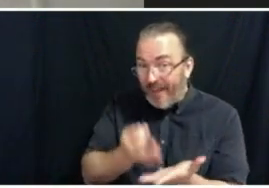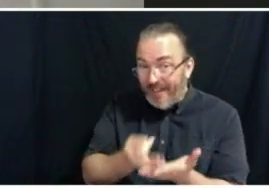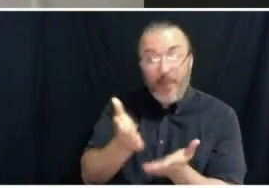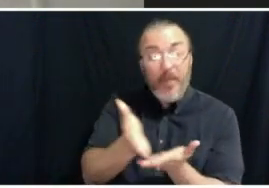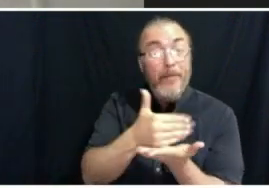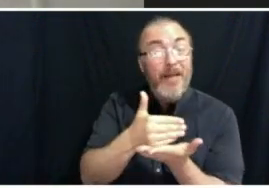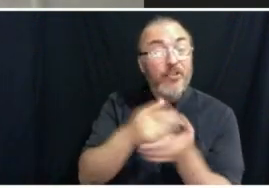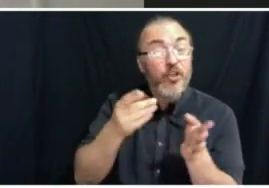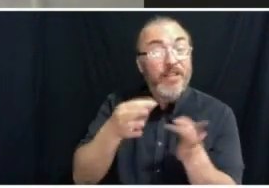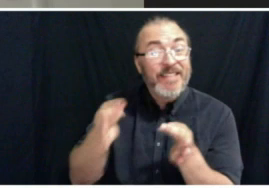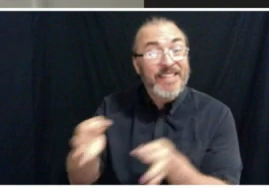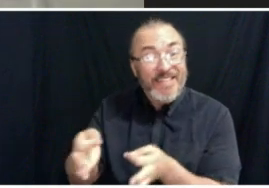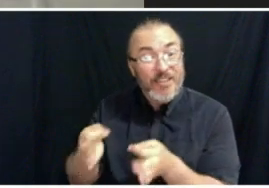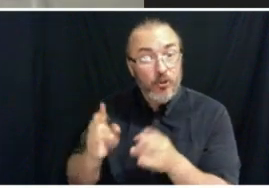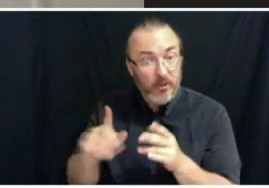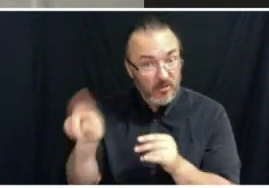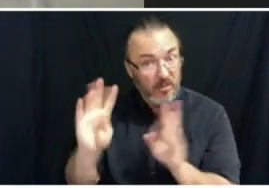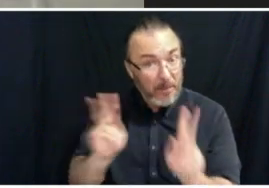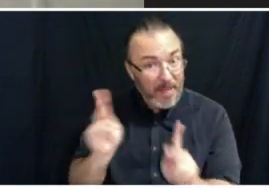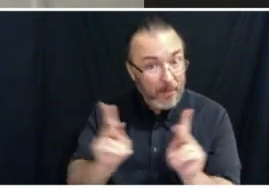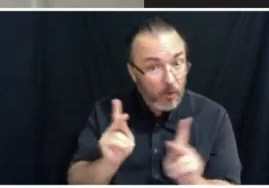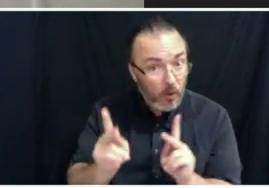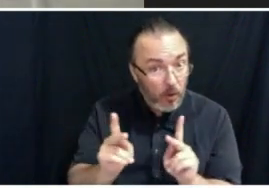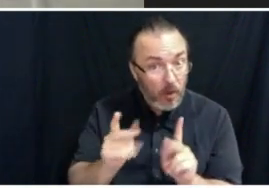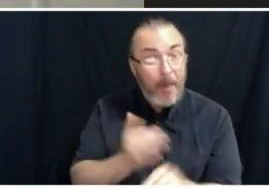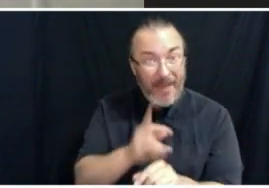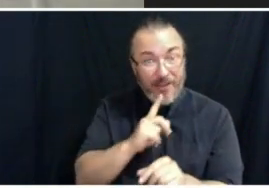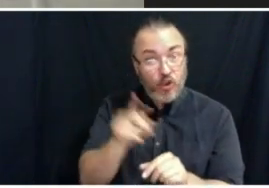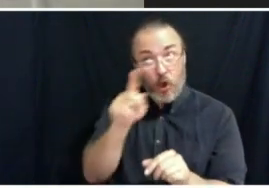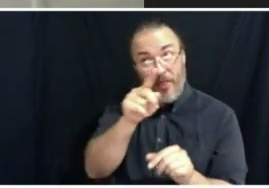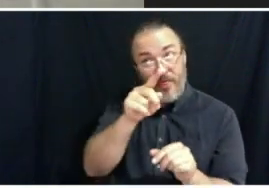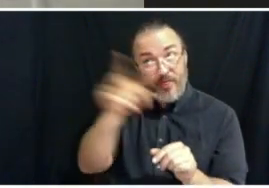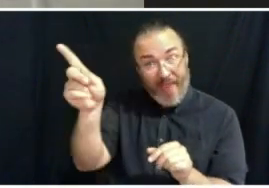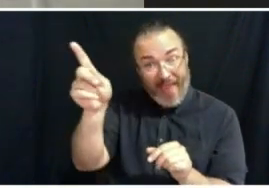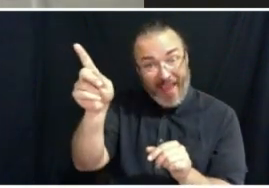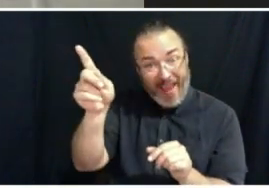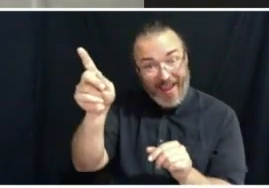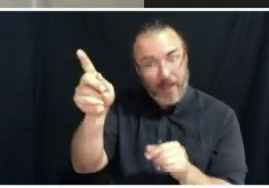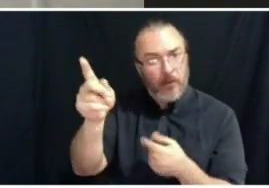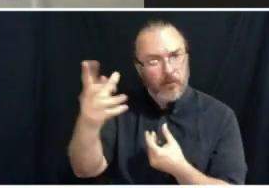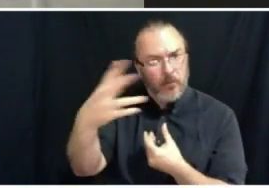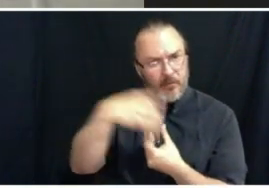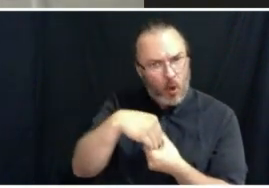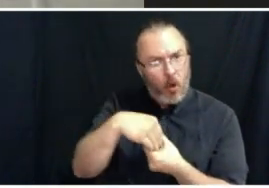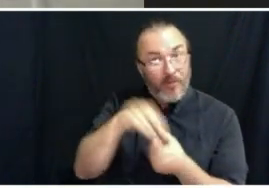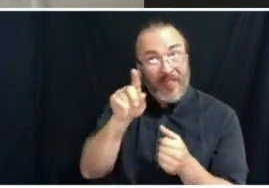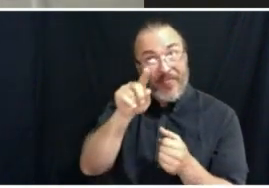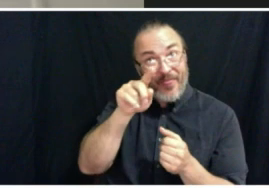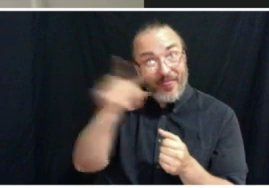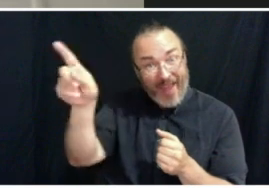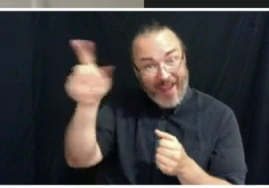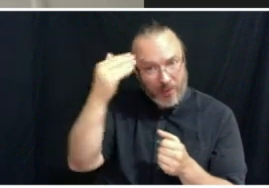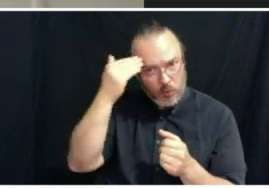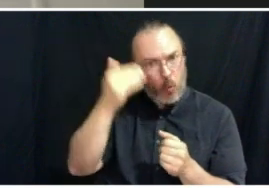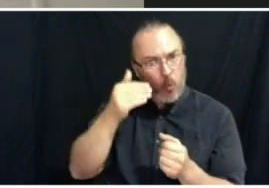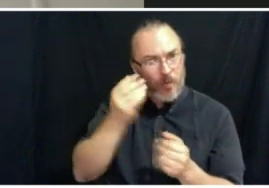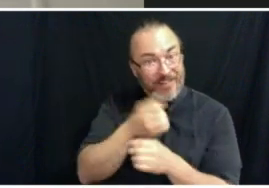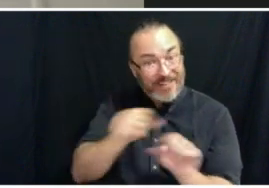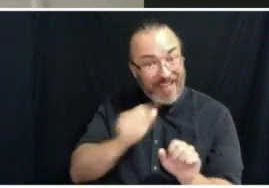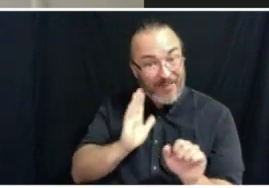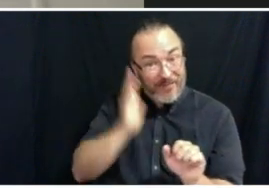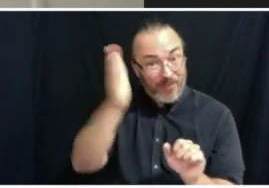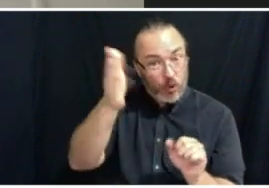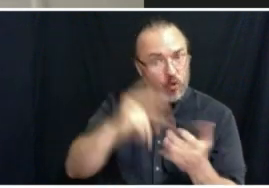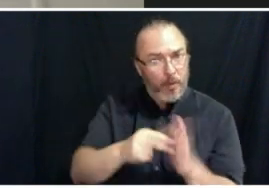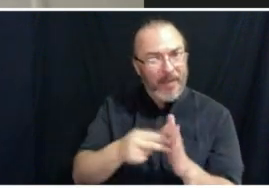process, right? And really make sure that they are internalizing that this saving our future is about investing more in